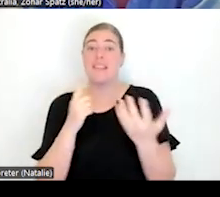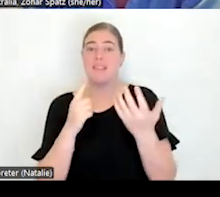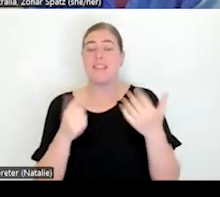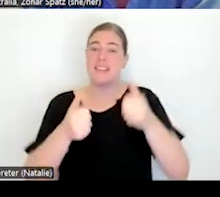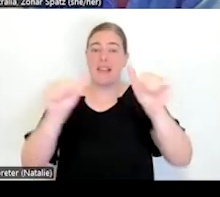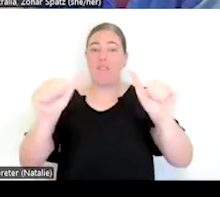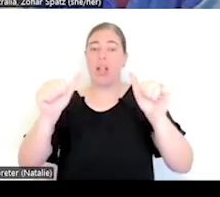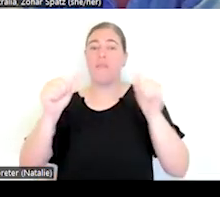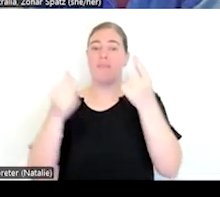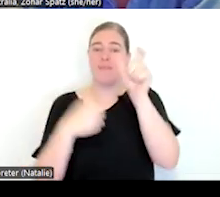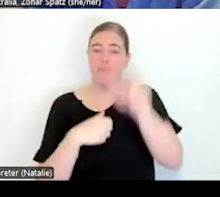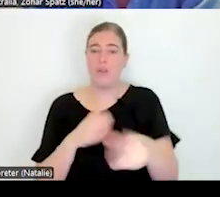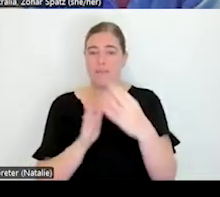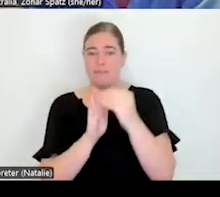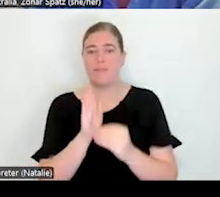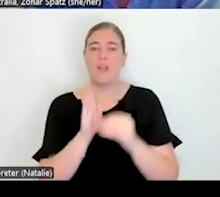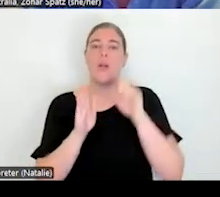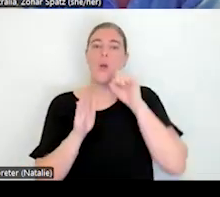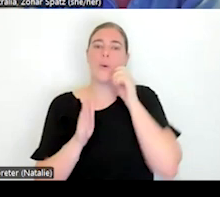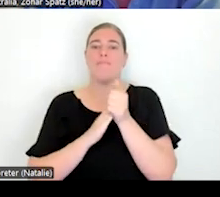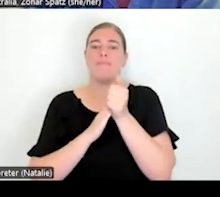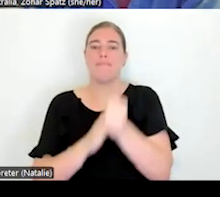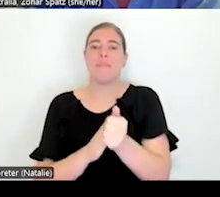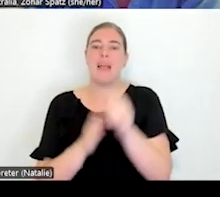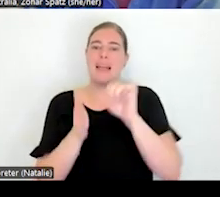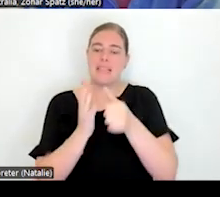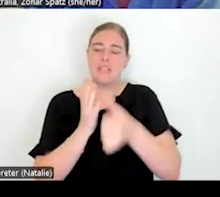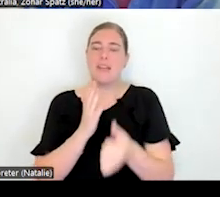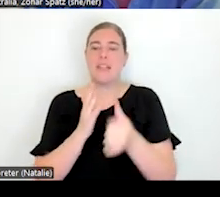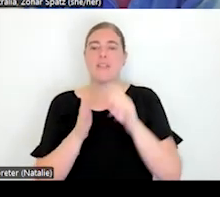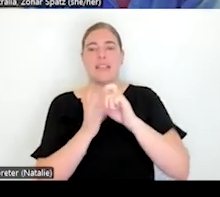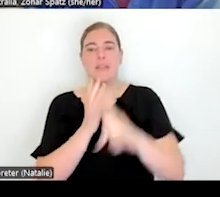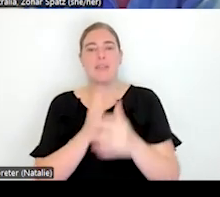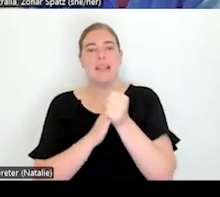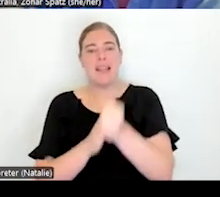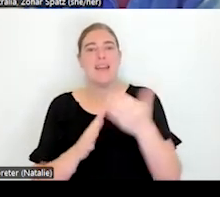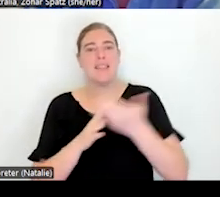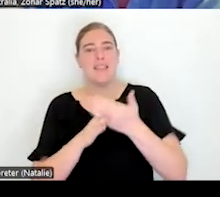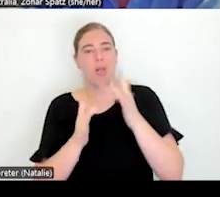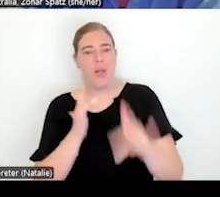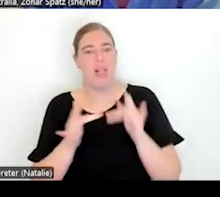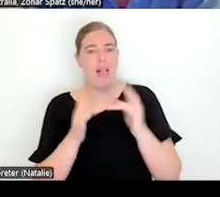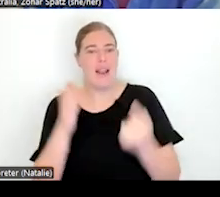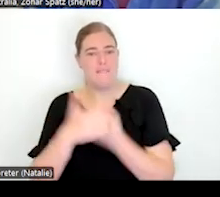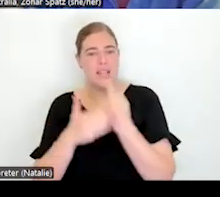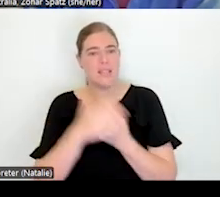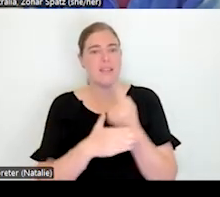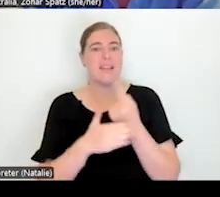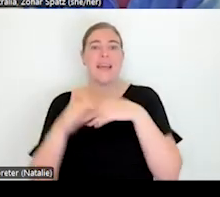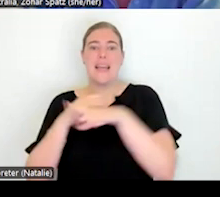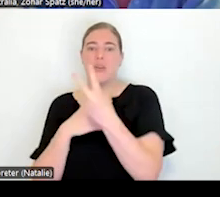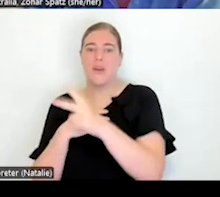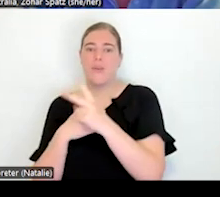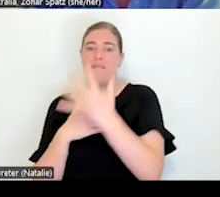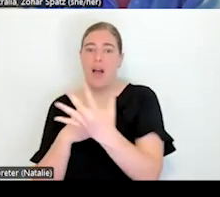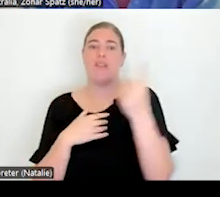series of disability-led, accessible online events throughout those 2 years, focused on disability-related